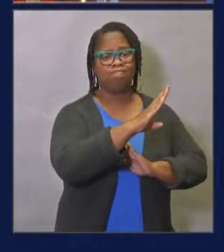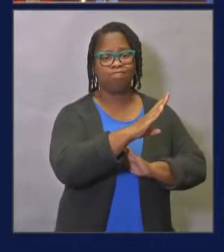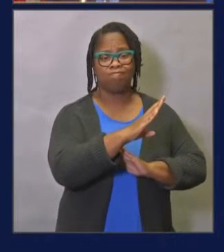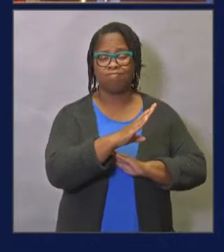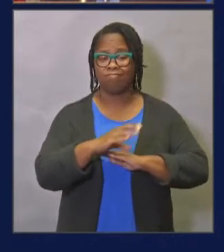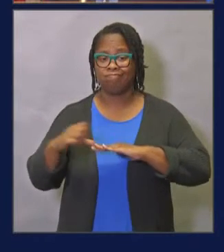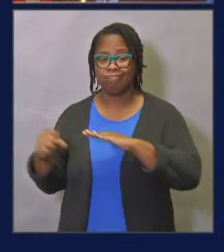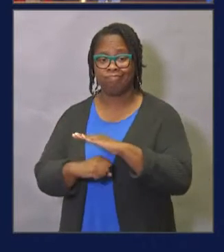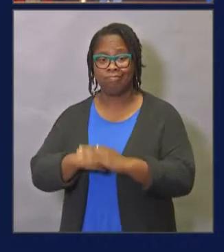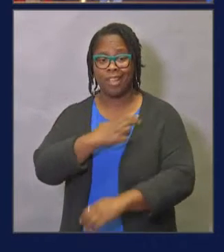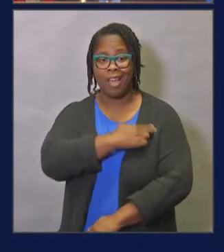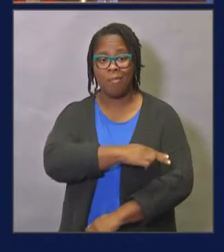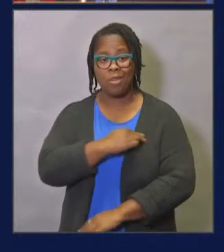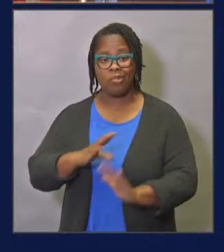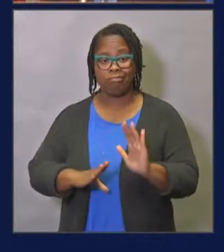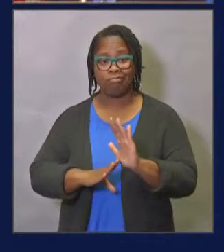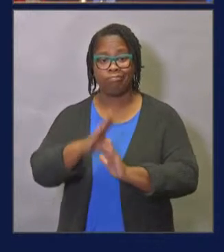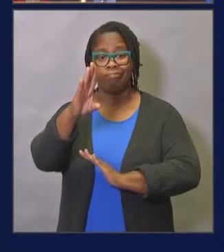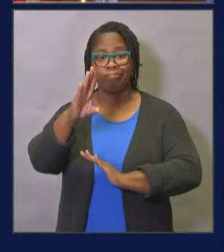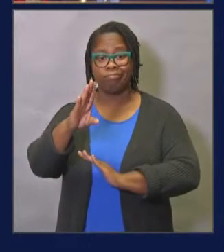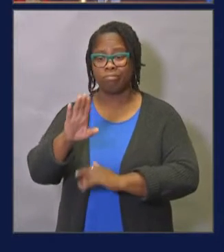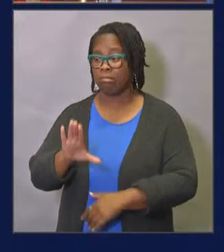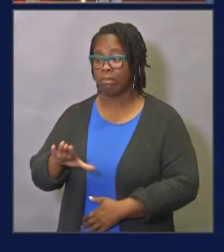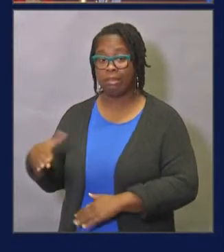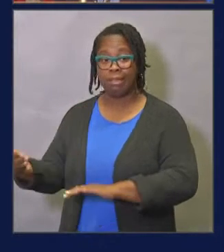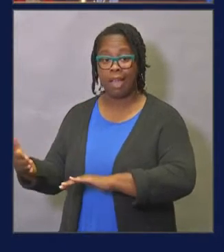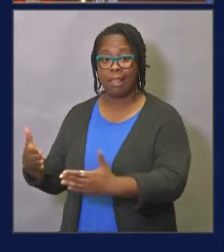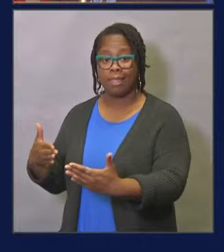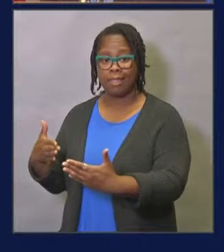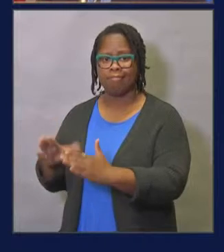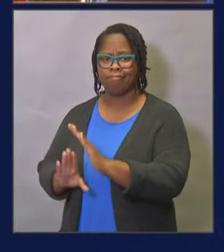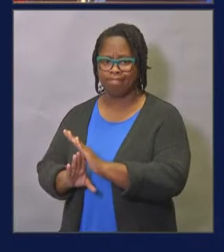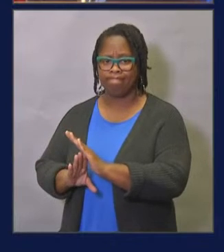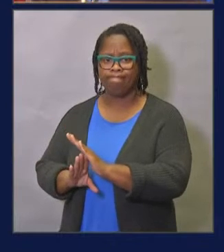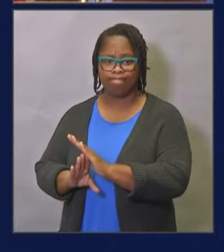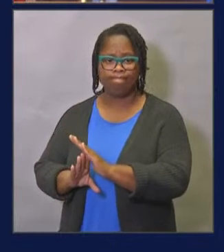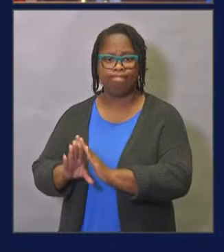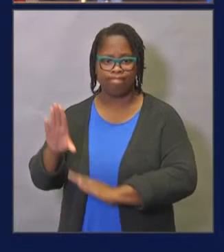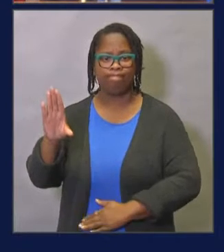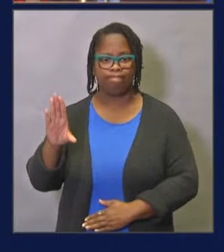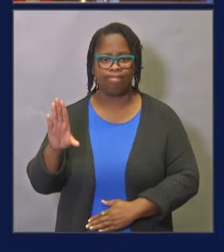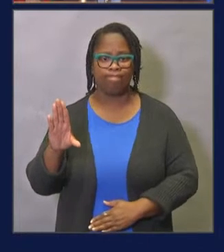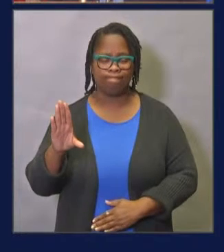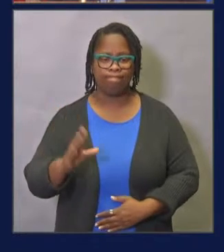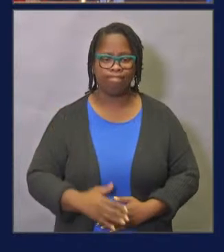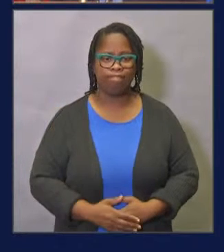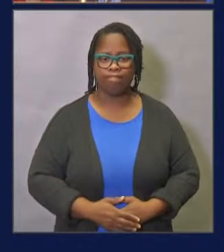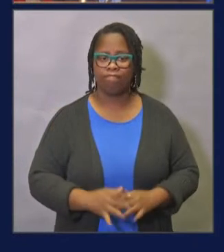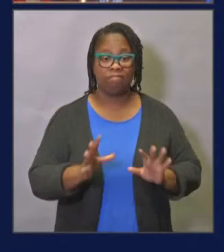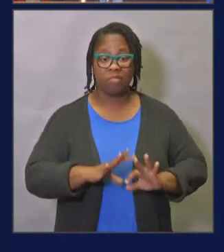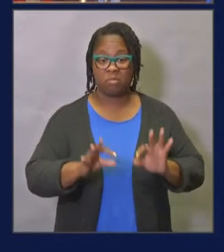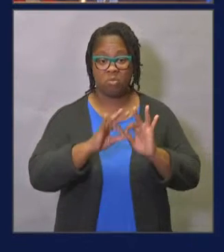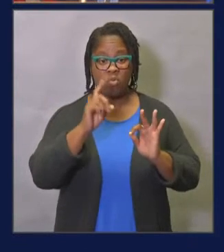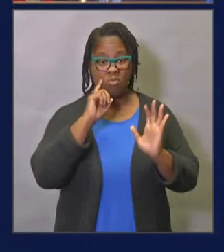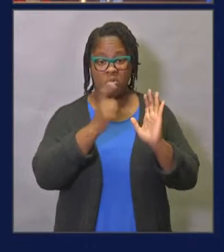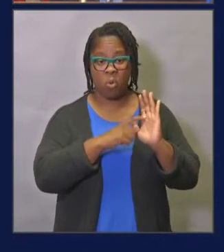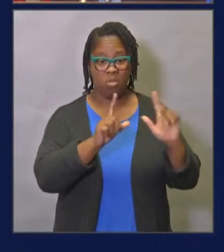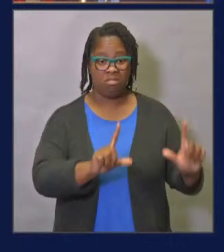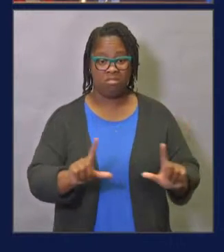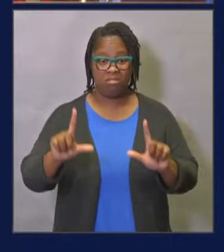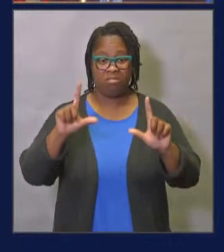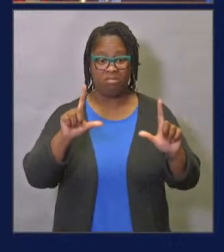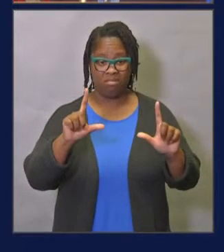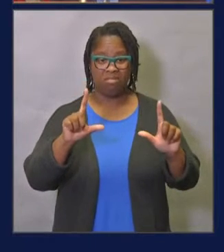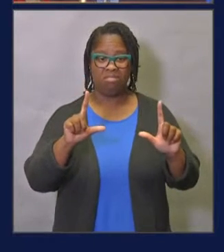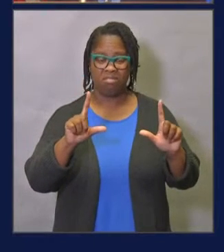and ultimately deaths increase as well. It's important to note on this graph that the scales of each of the trend lines